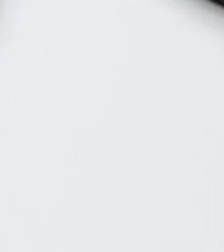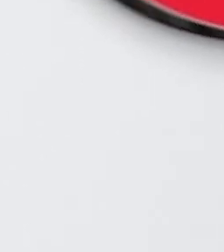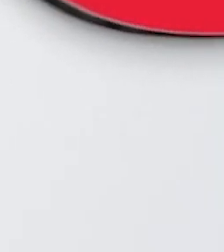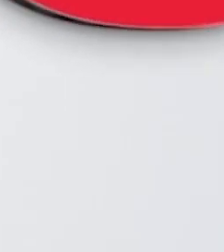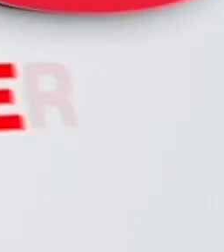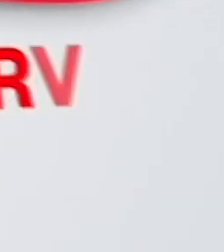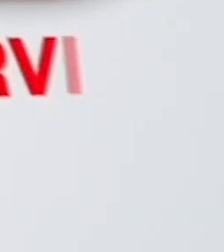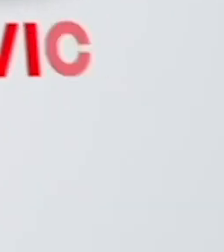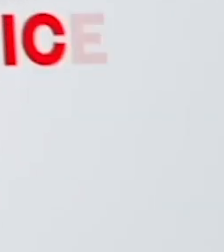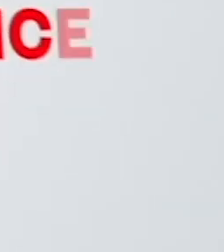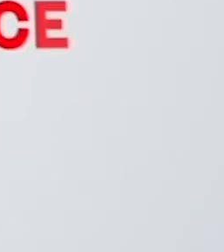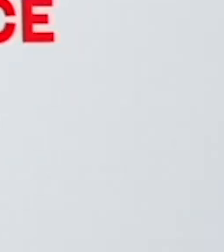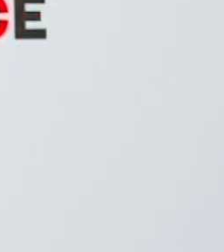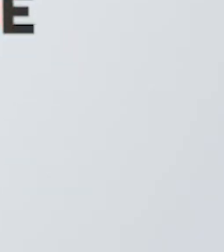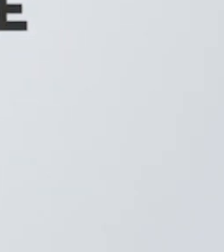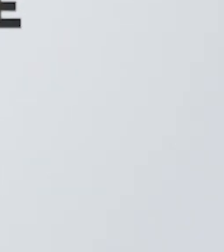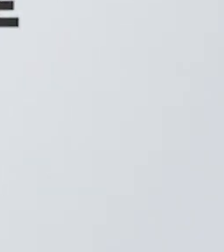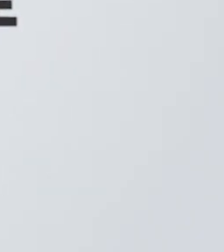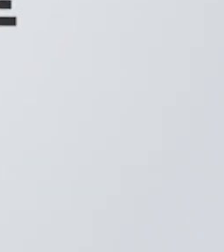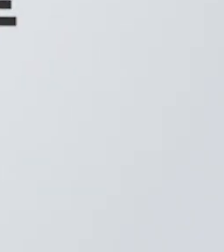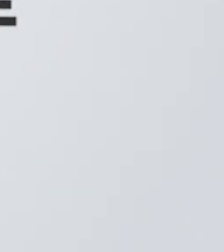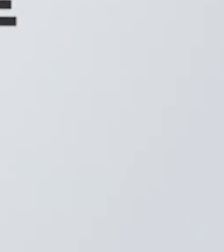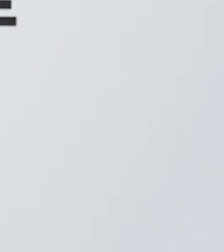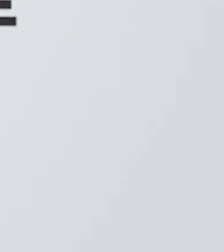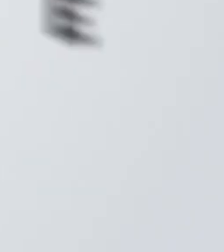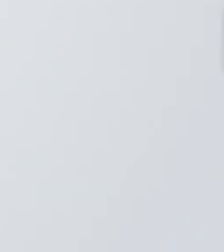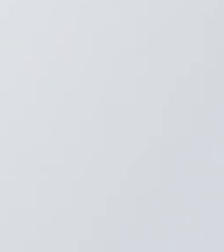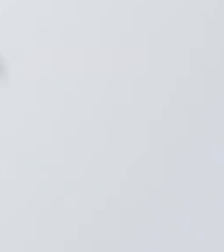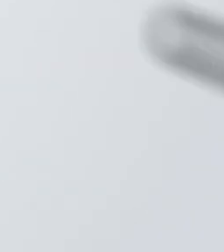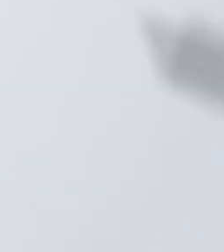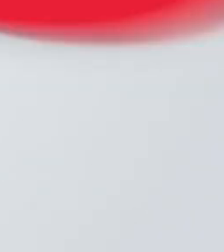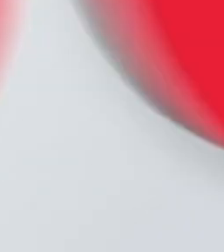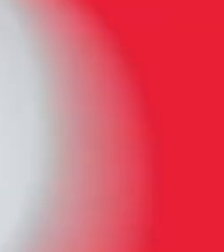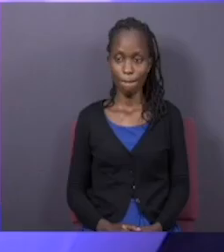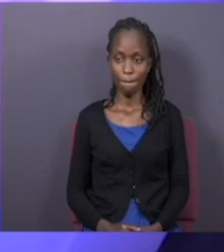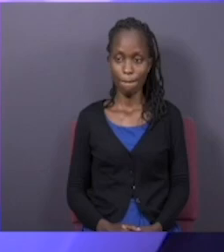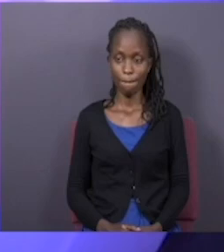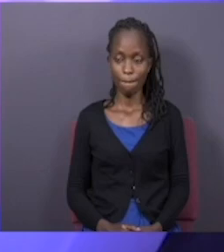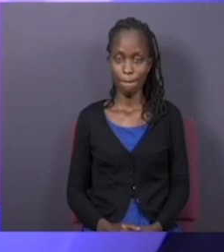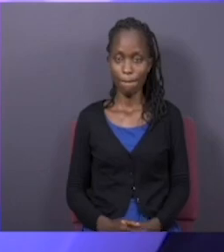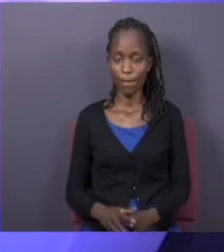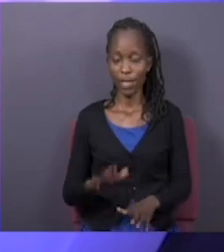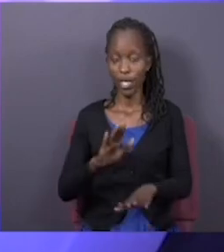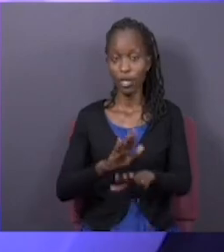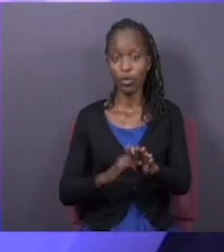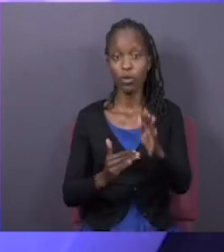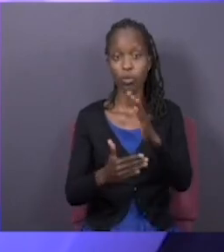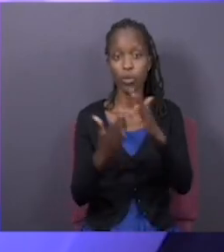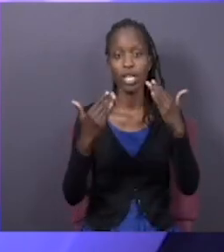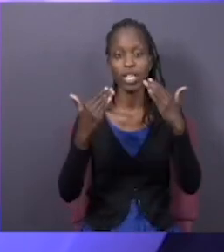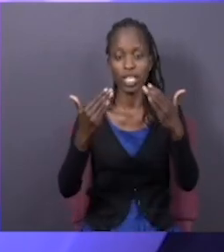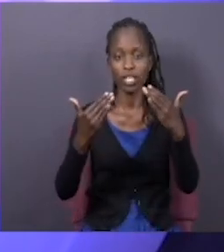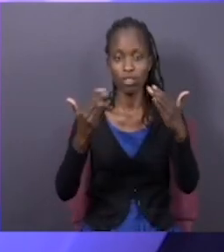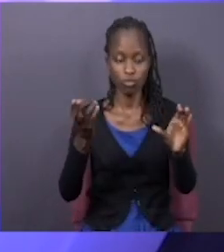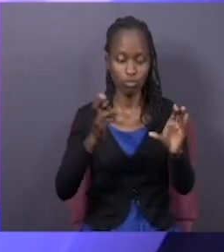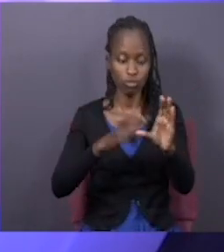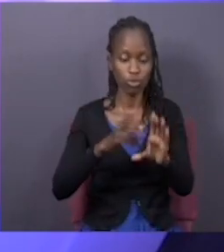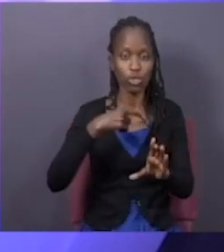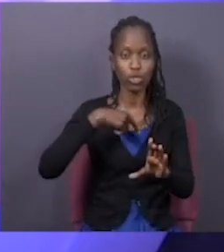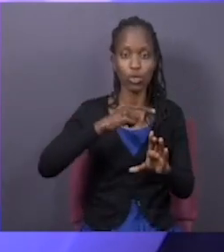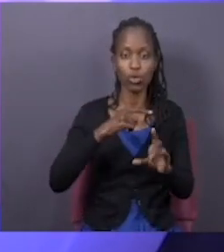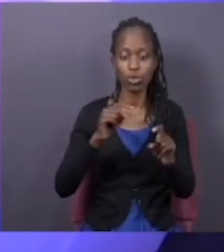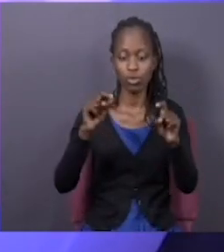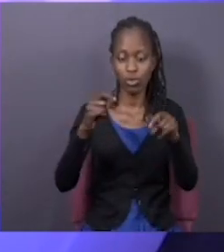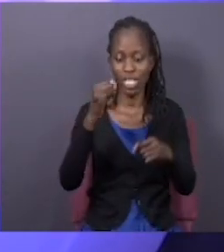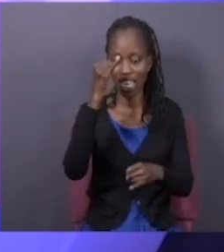Welcome to the Sitem Broadcast Service, CBS. Good morning, and thank you so much for joining us on this,